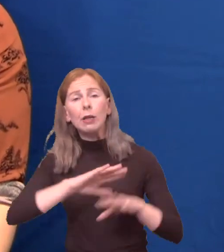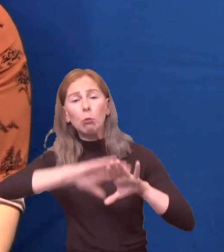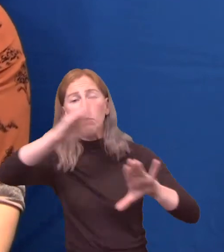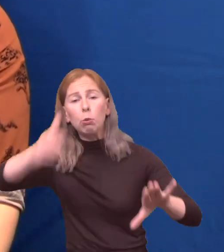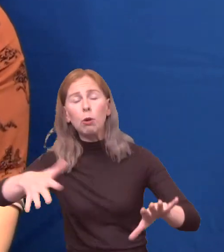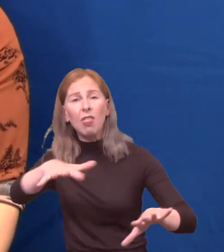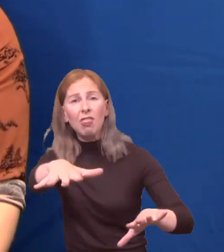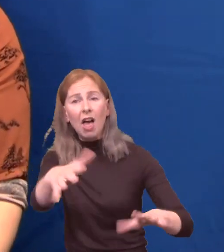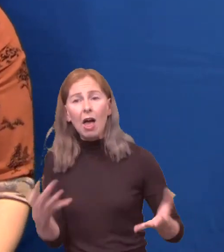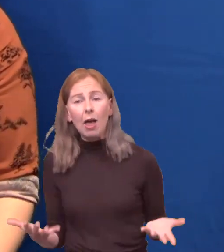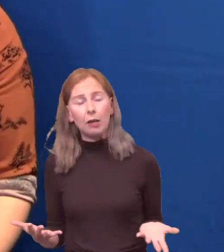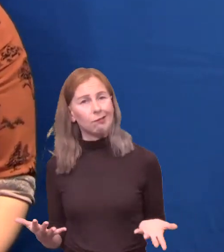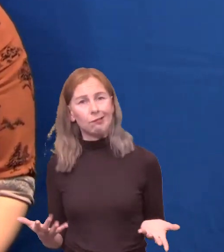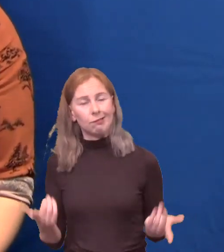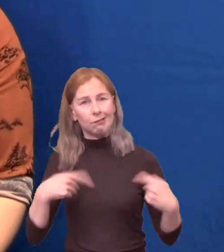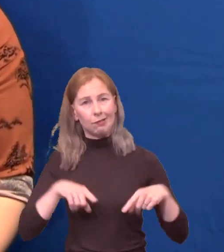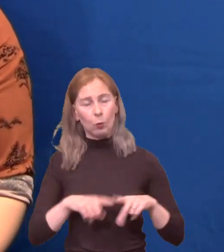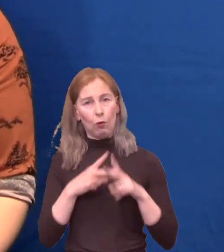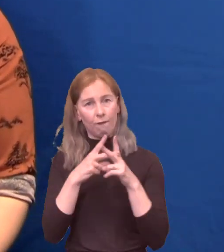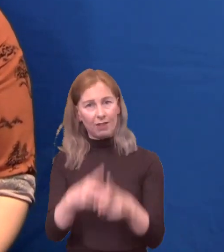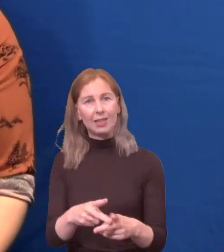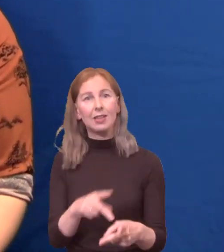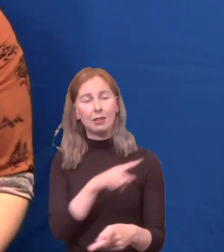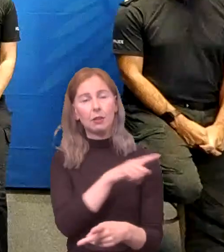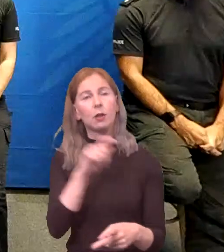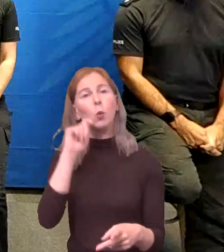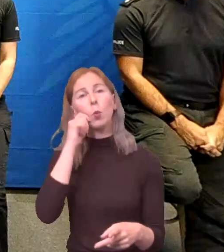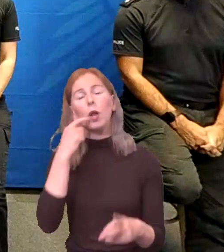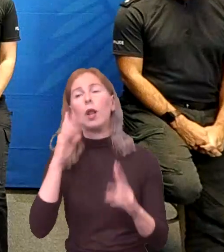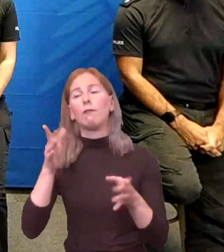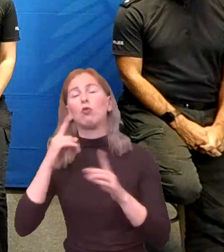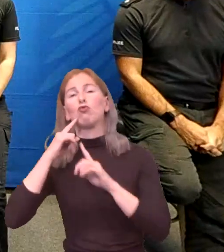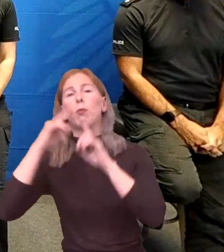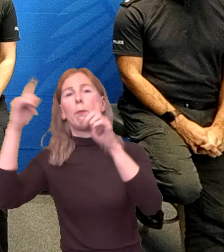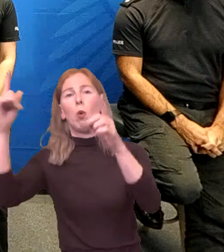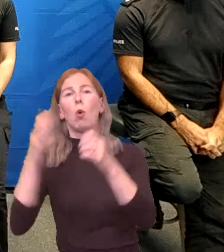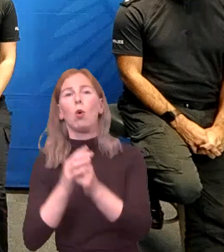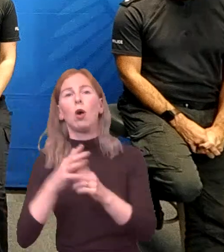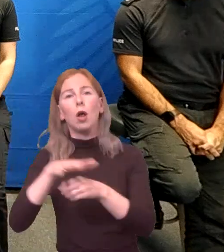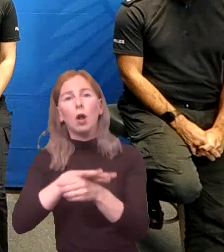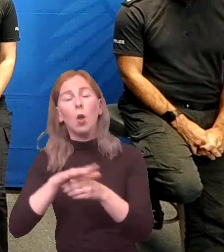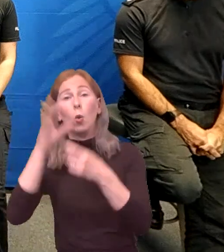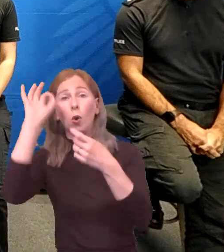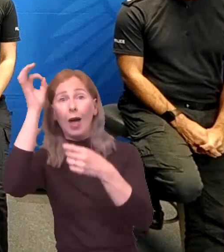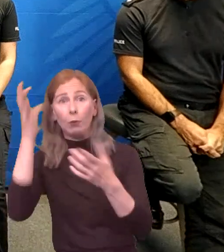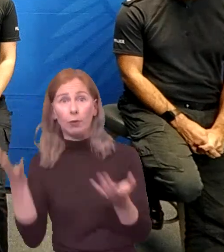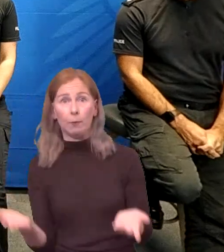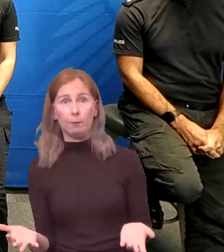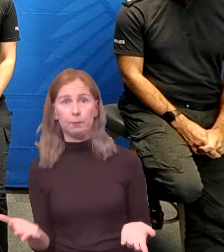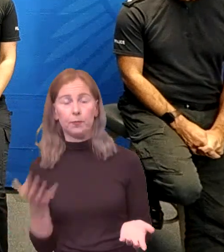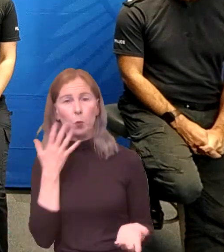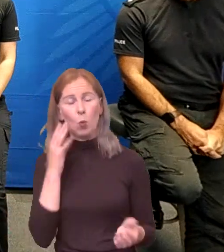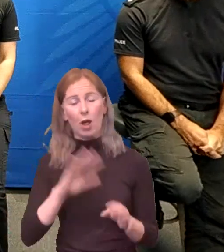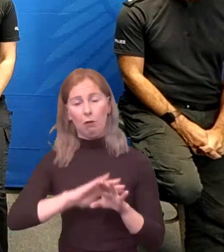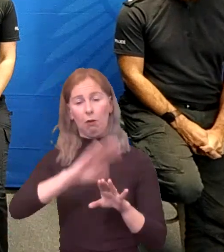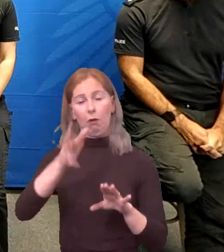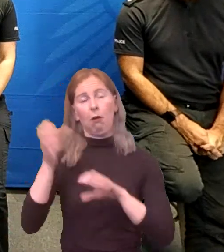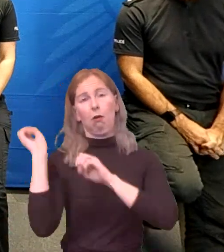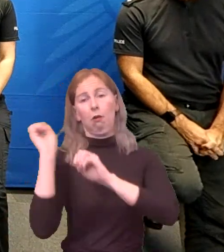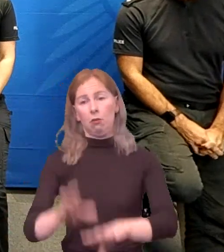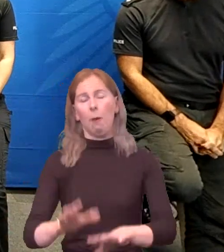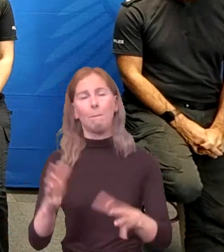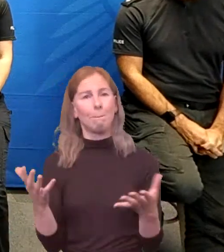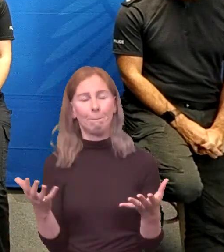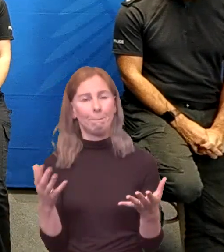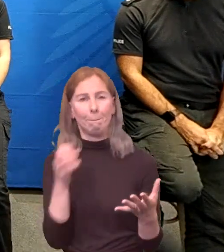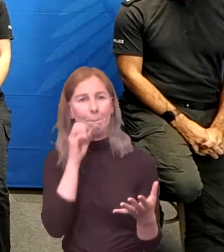still be reported, certainly to the local council, is my understanding, but there's a limit to what we can do once the materials have actually already been dumped. I